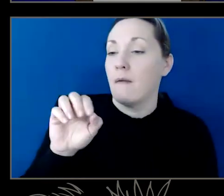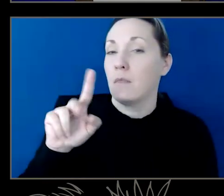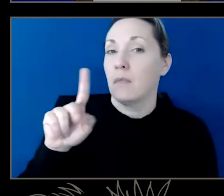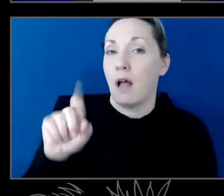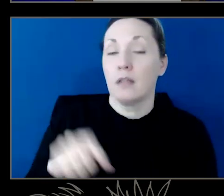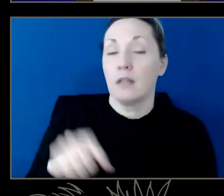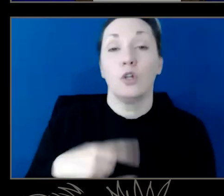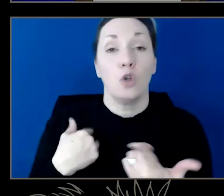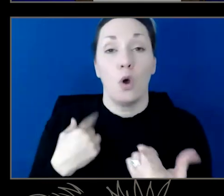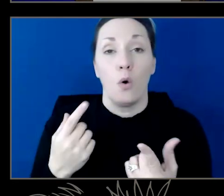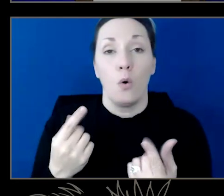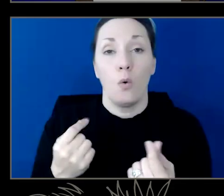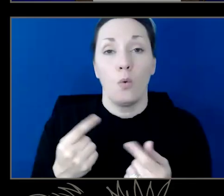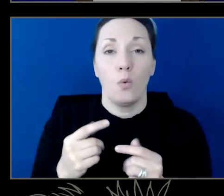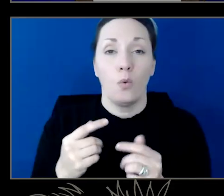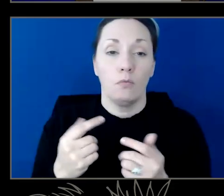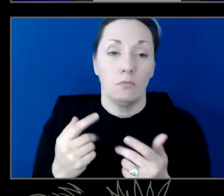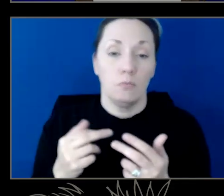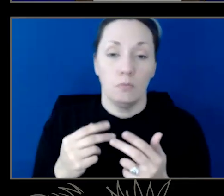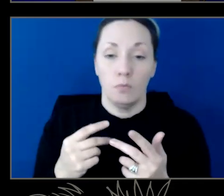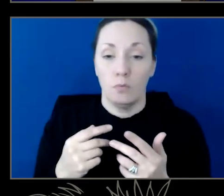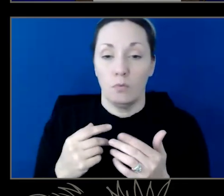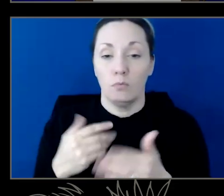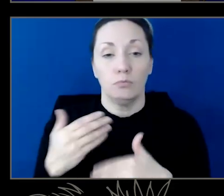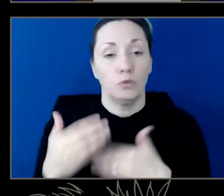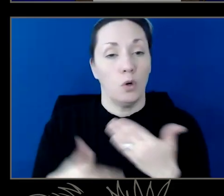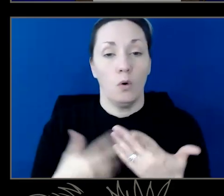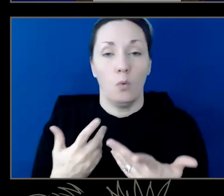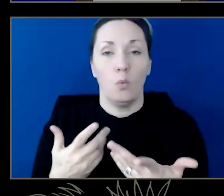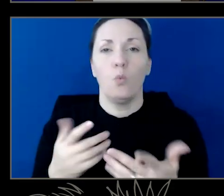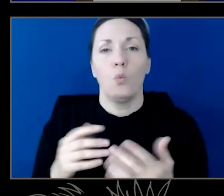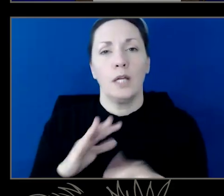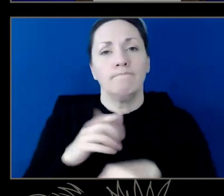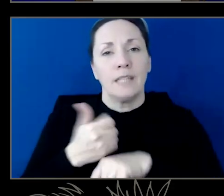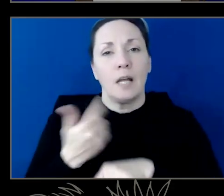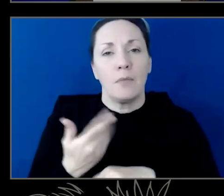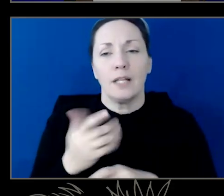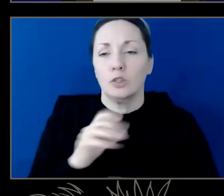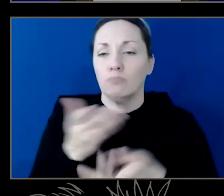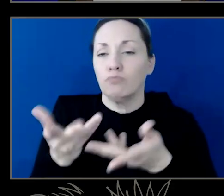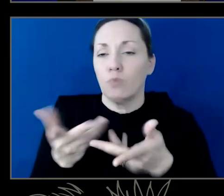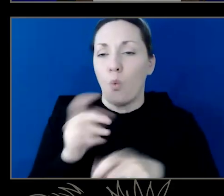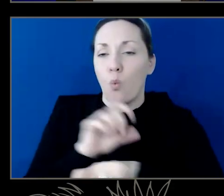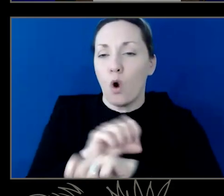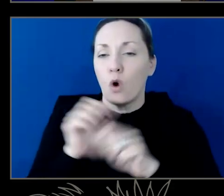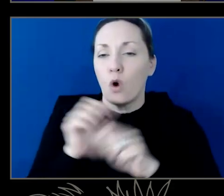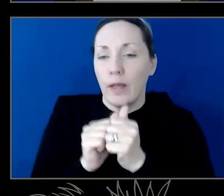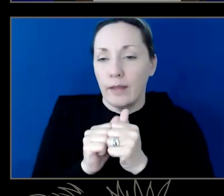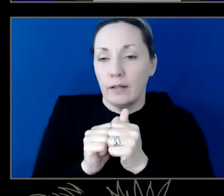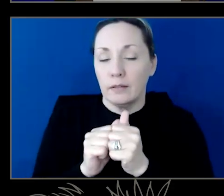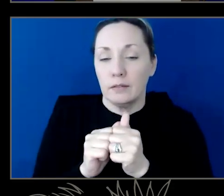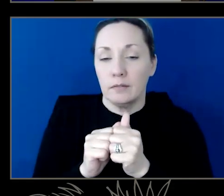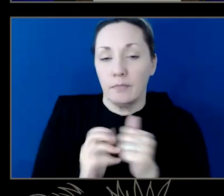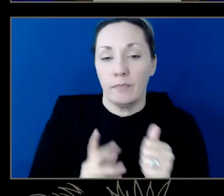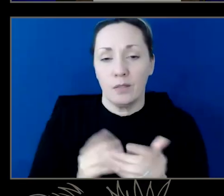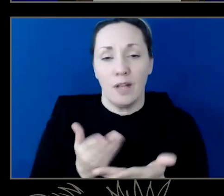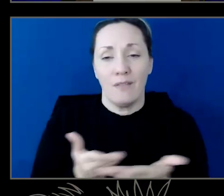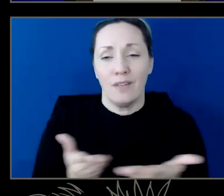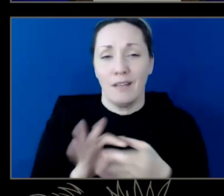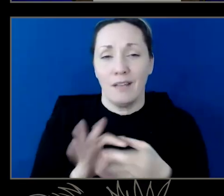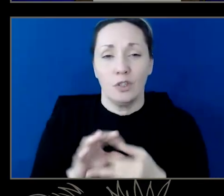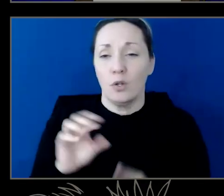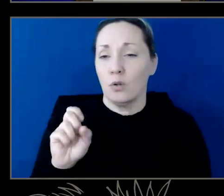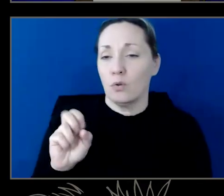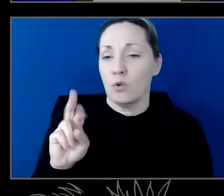we got something working with it. And it's really cool because they abstract everything that has to do with the servers, and you